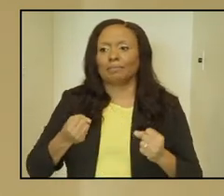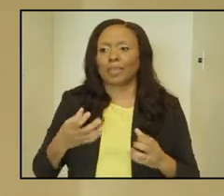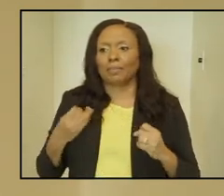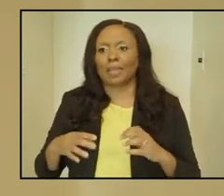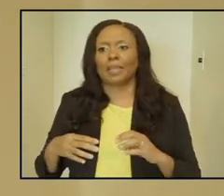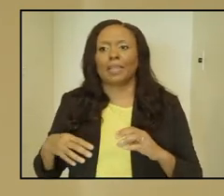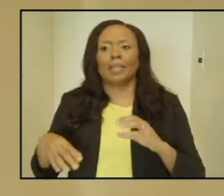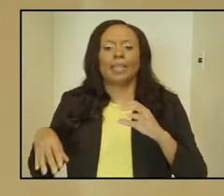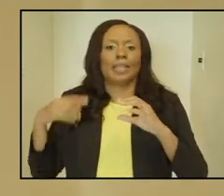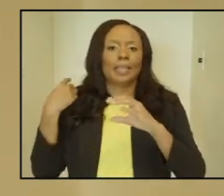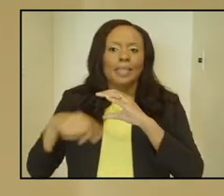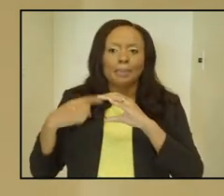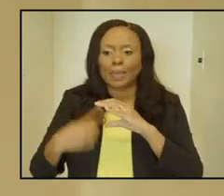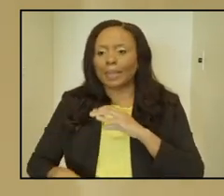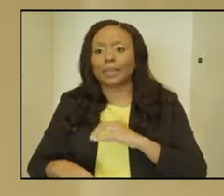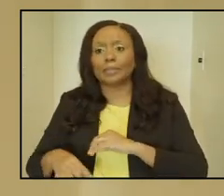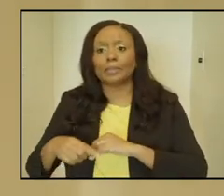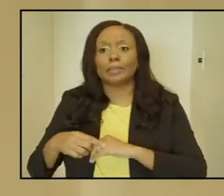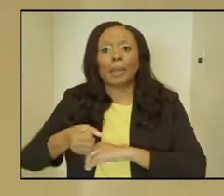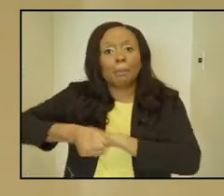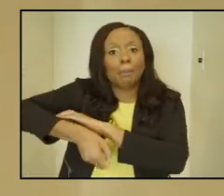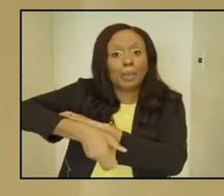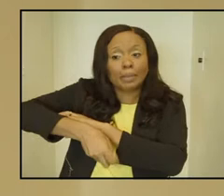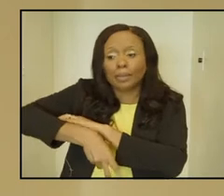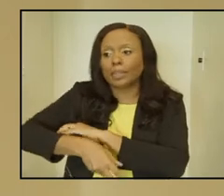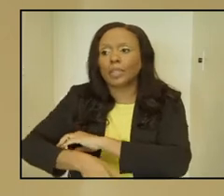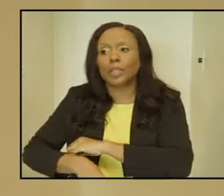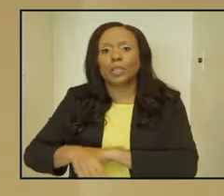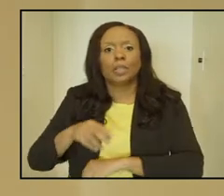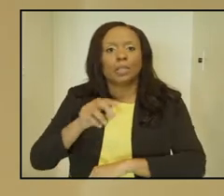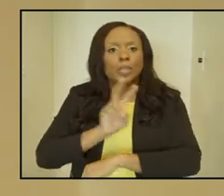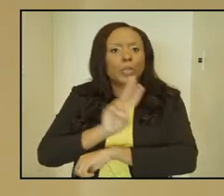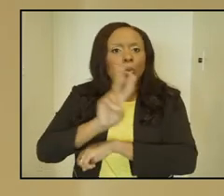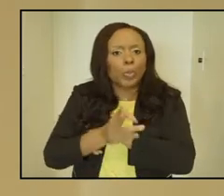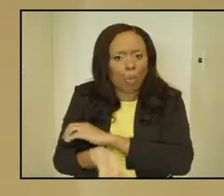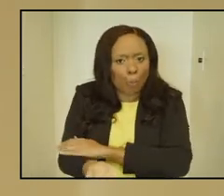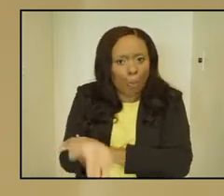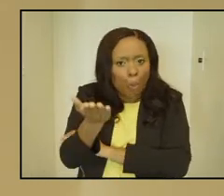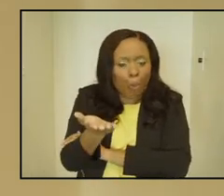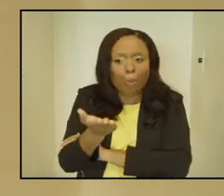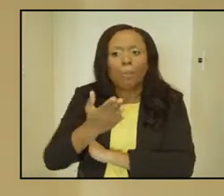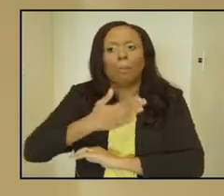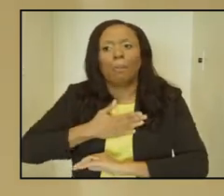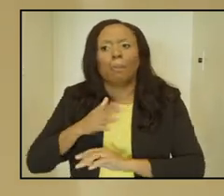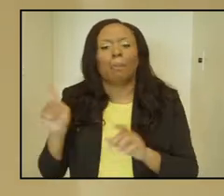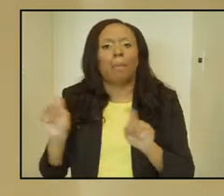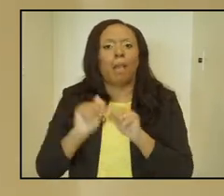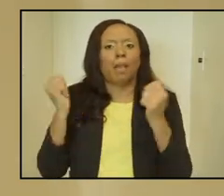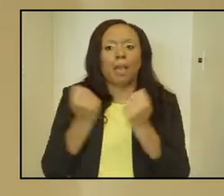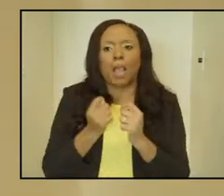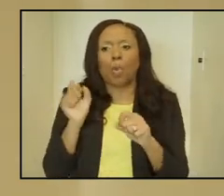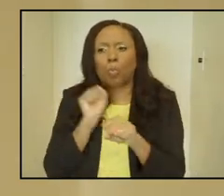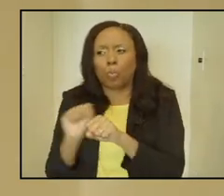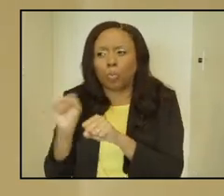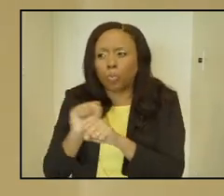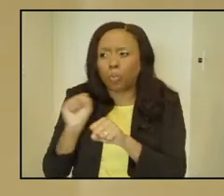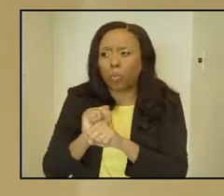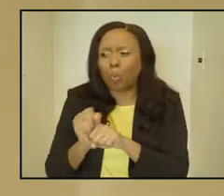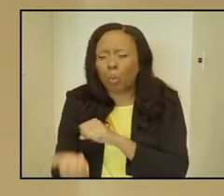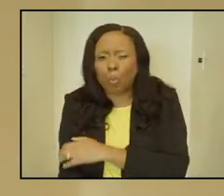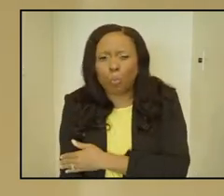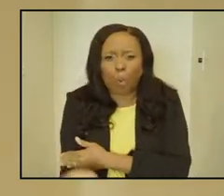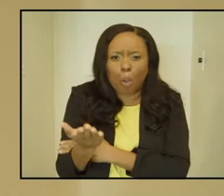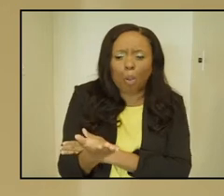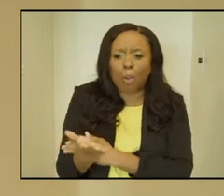2 a.m., midnight. The teams worked very hard and tirelessly around the clock to really get